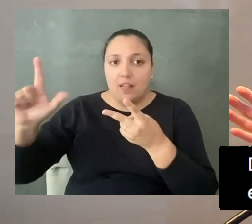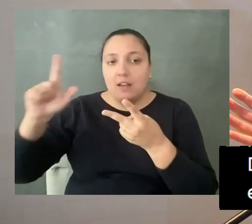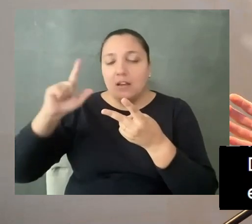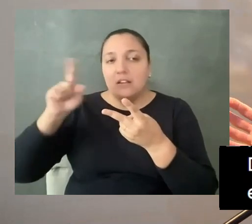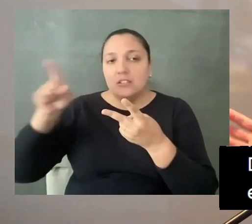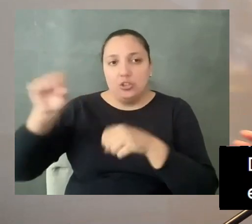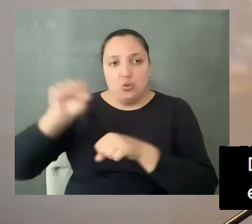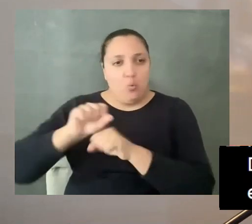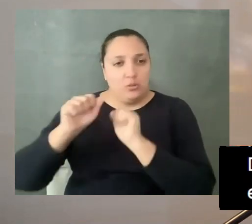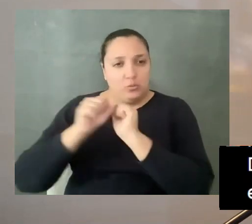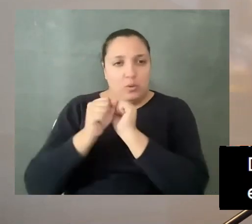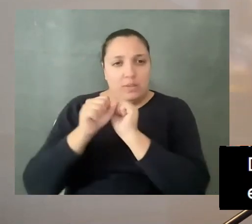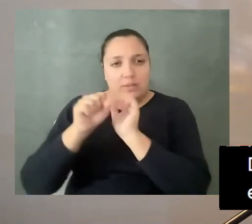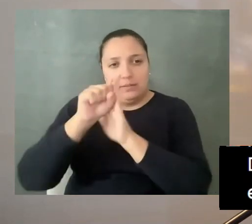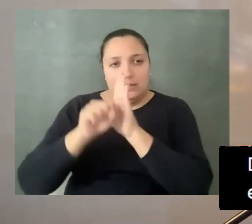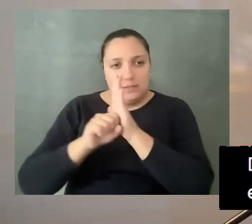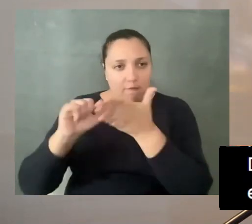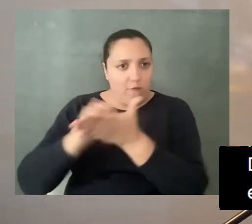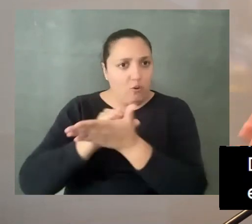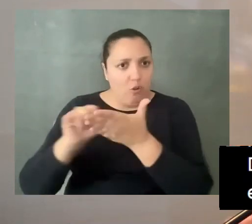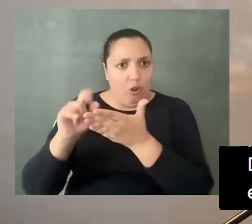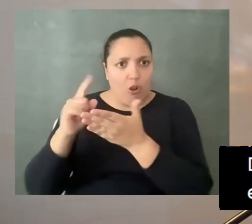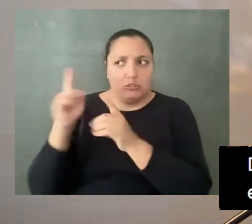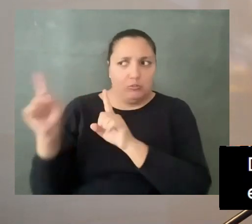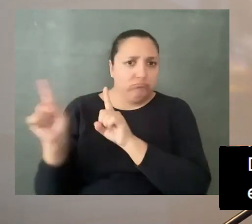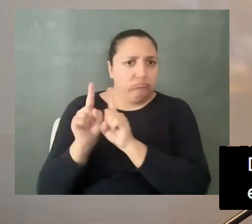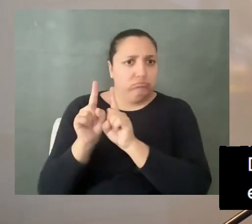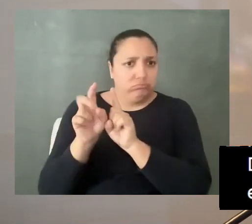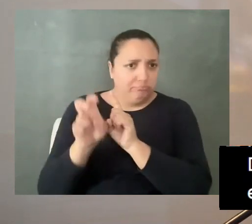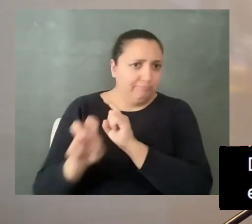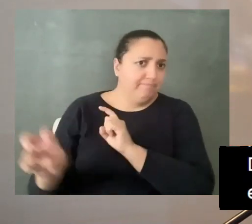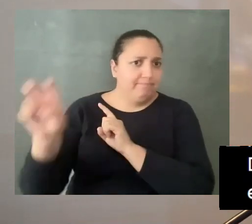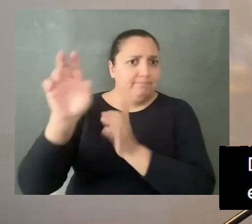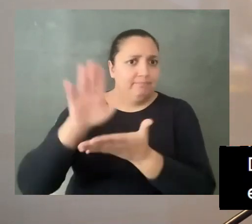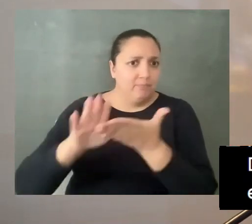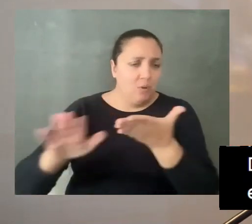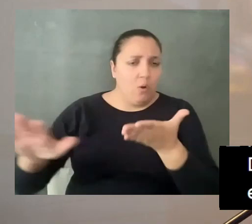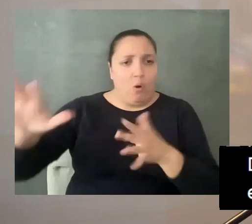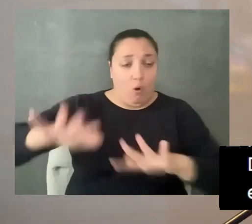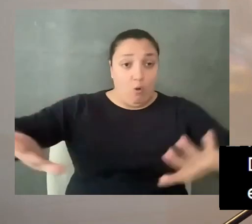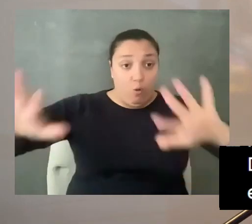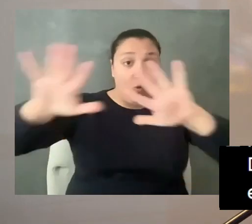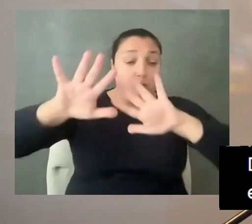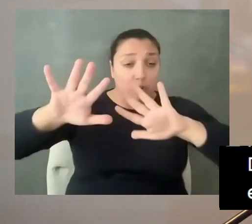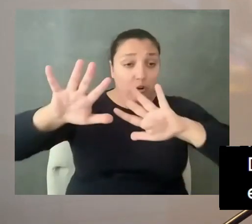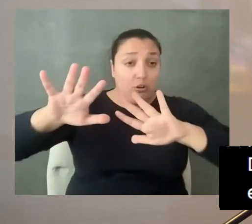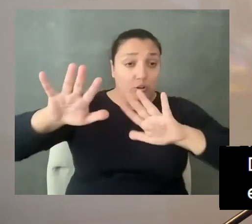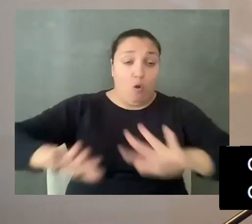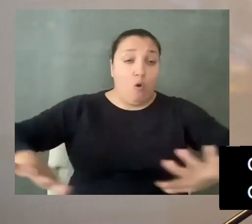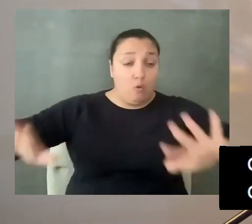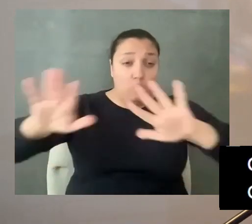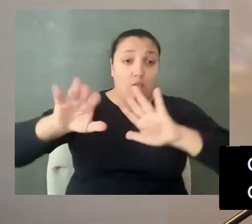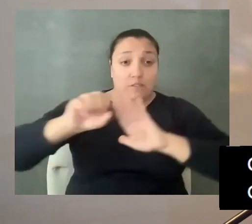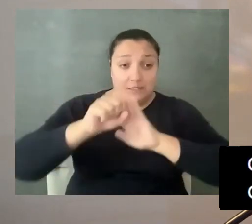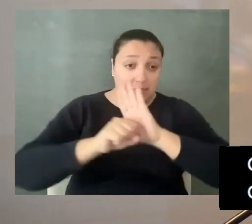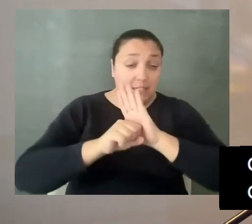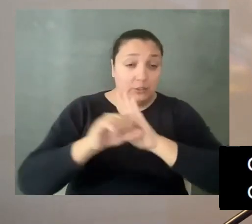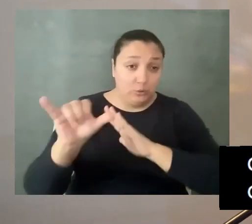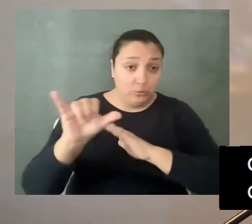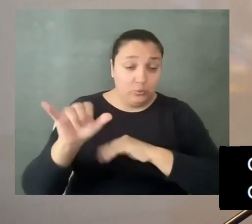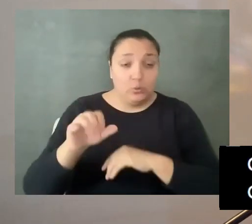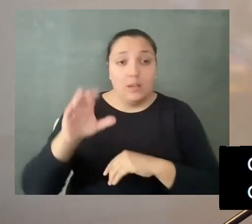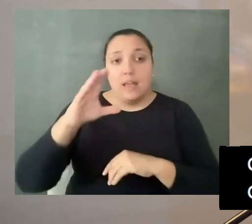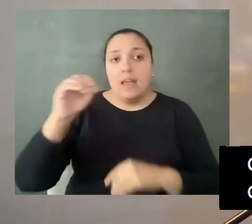been with us across the entire state on this journey. Thank you so much, Jody, and great to be with you again today, as well as Bryn